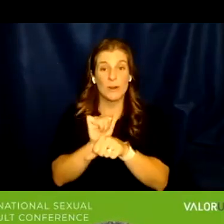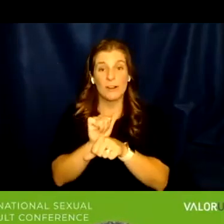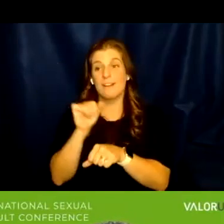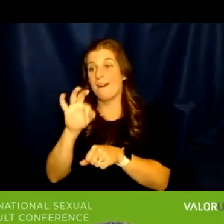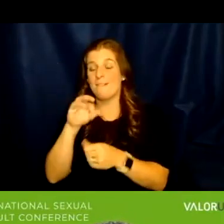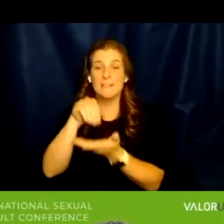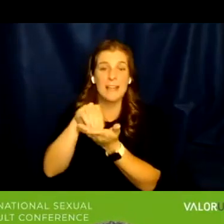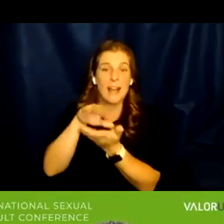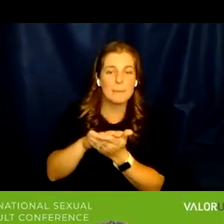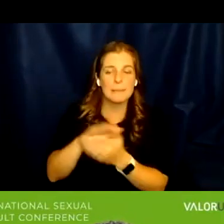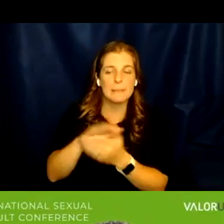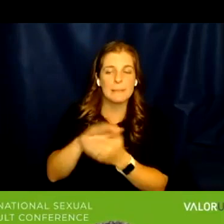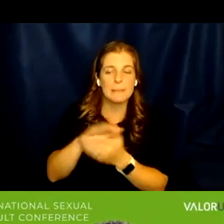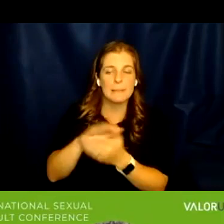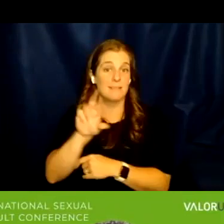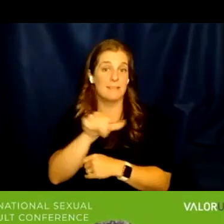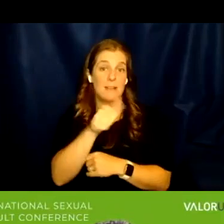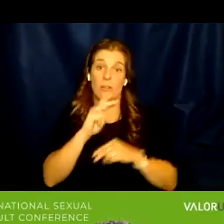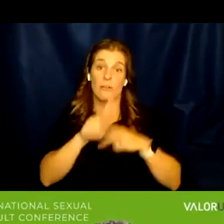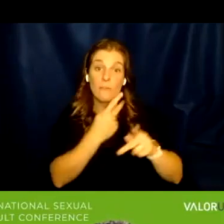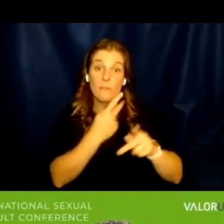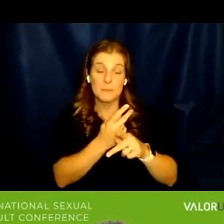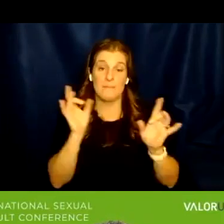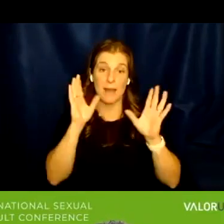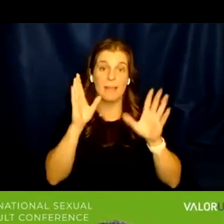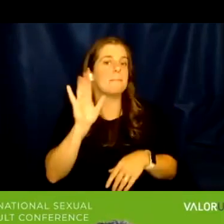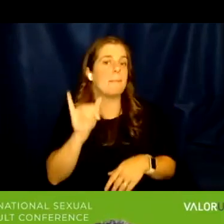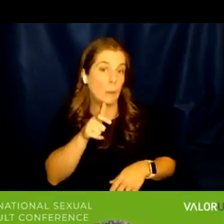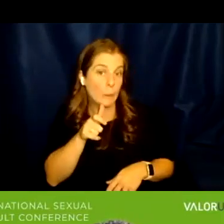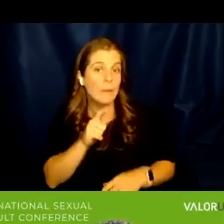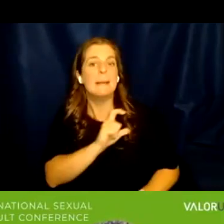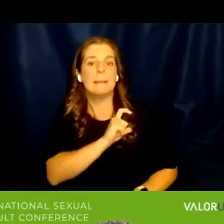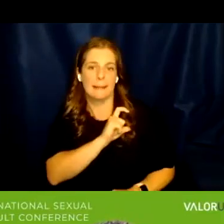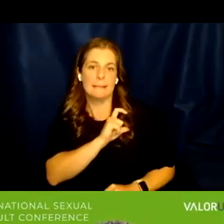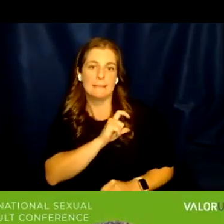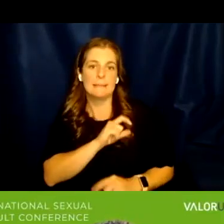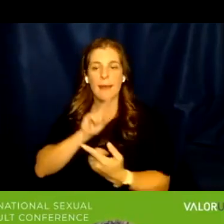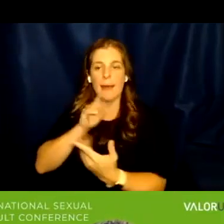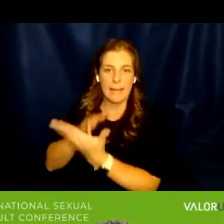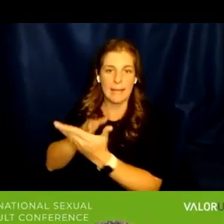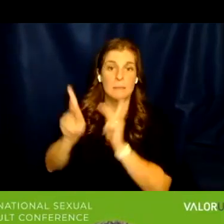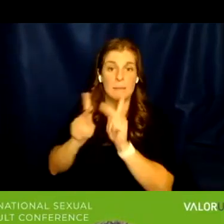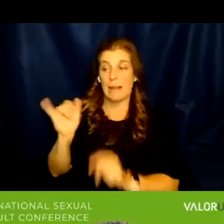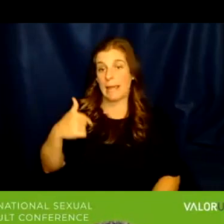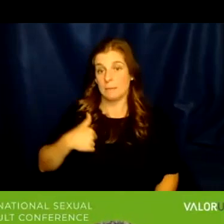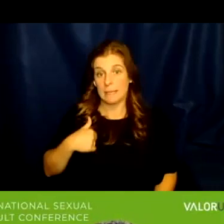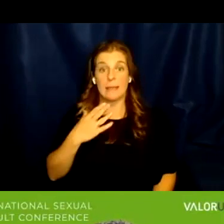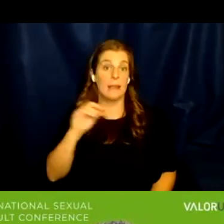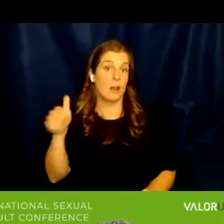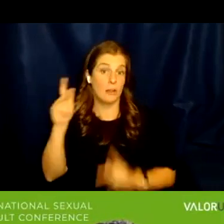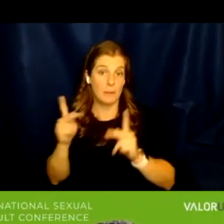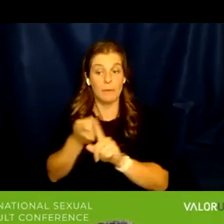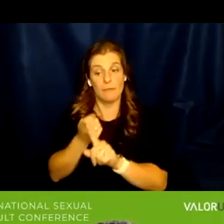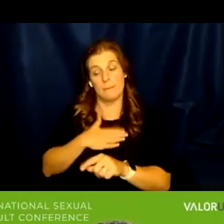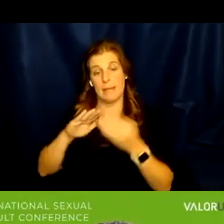of violence by police against people like myself and other people in my community through a toolkit,